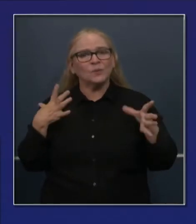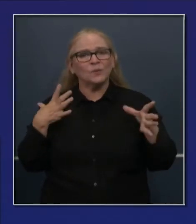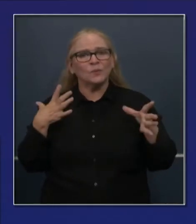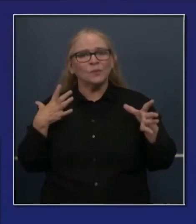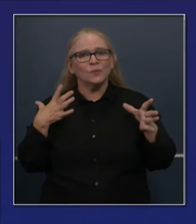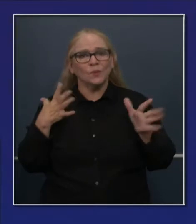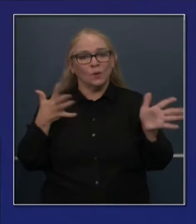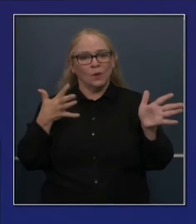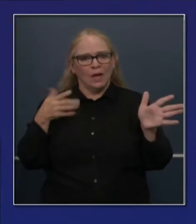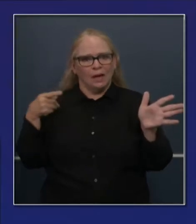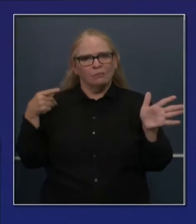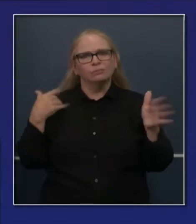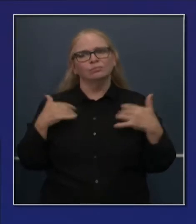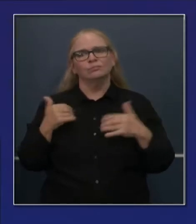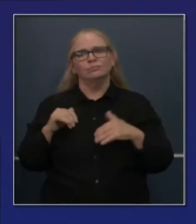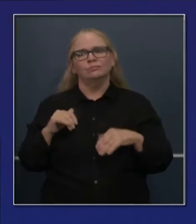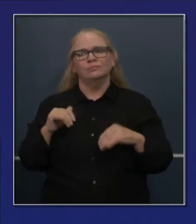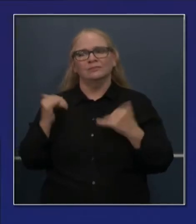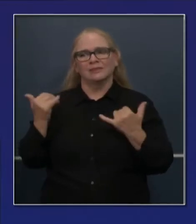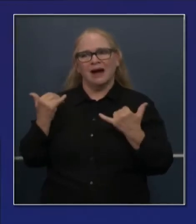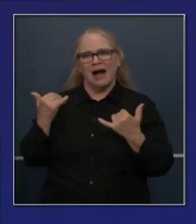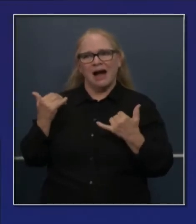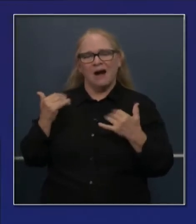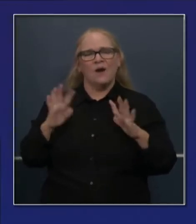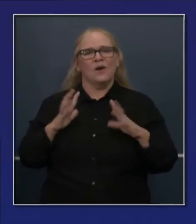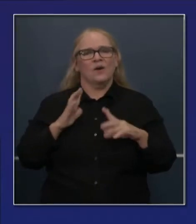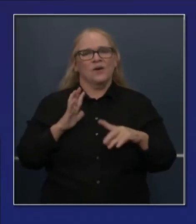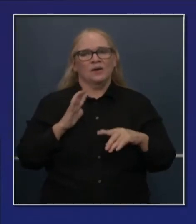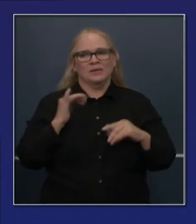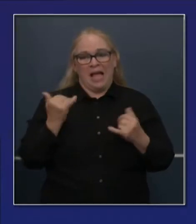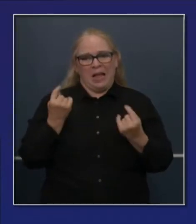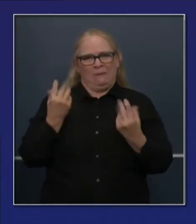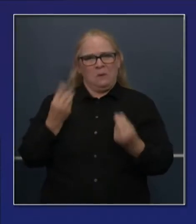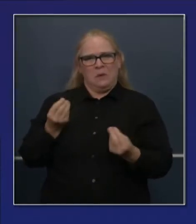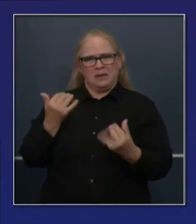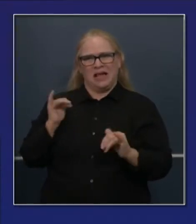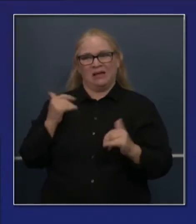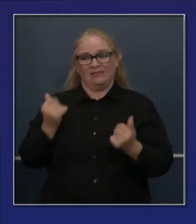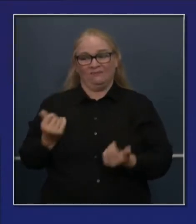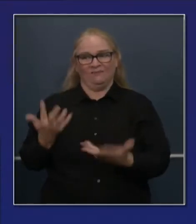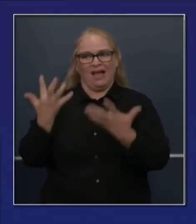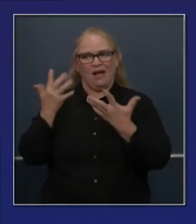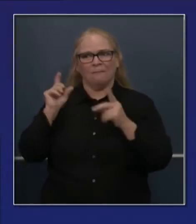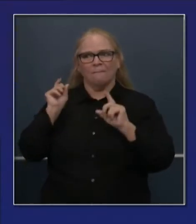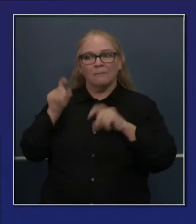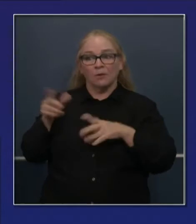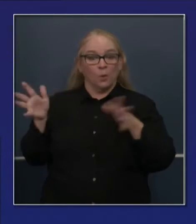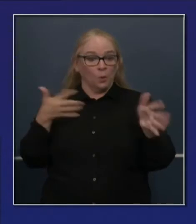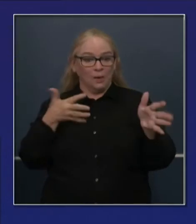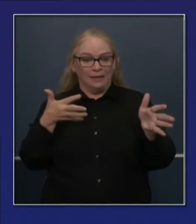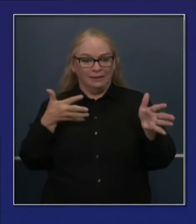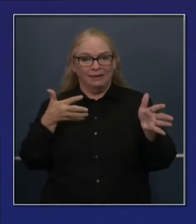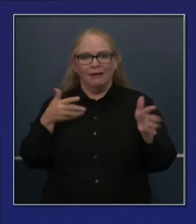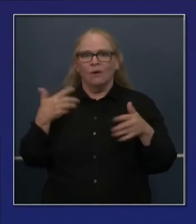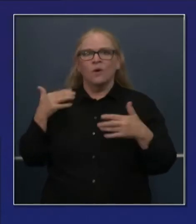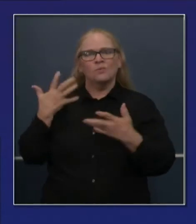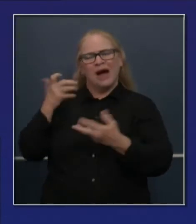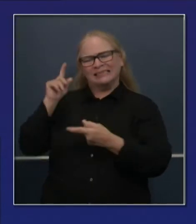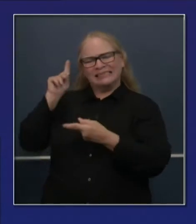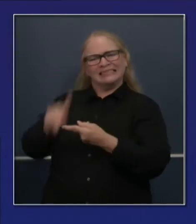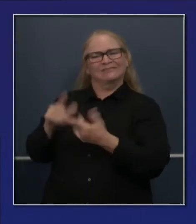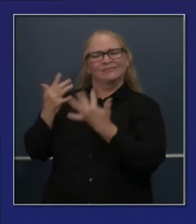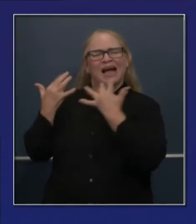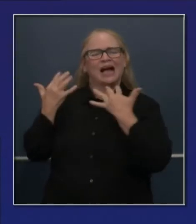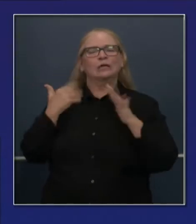relatively mild. By the way, that's a good thing from a fire suppression perspective. That's an unfortunate moment as it relates more